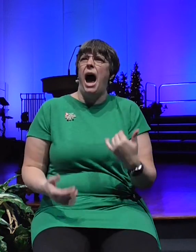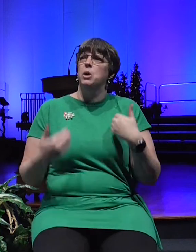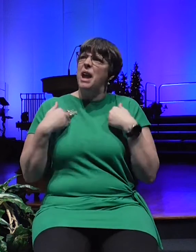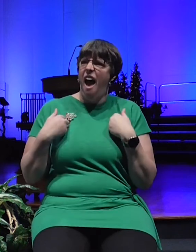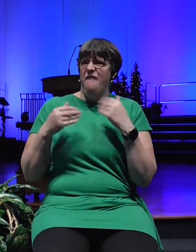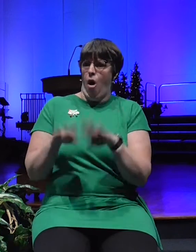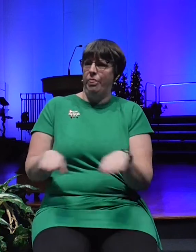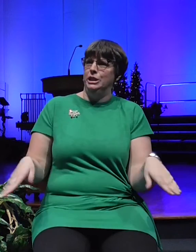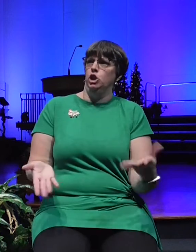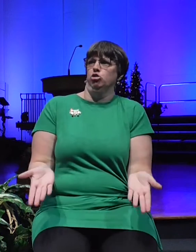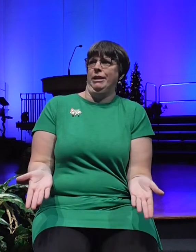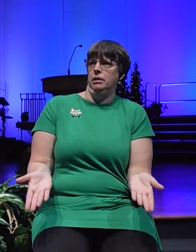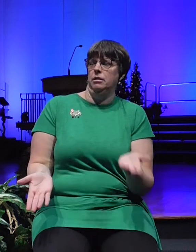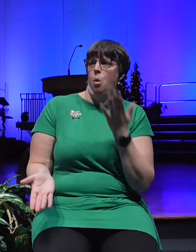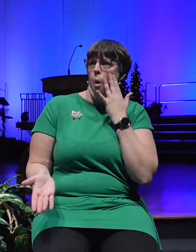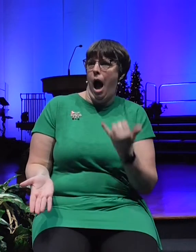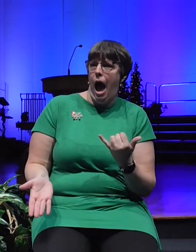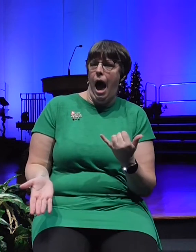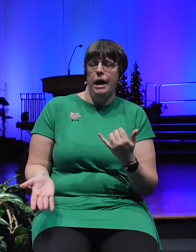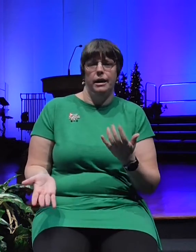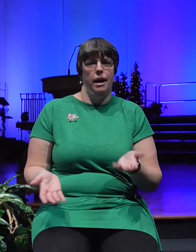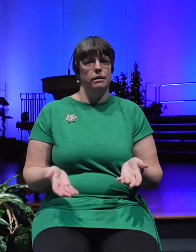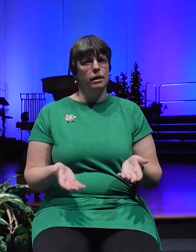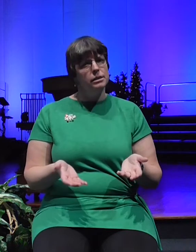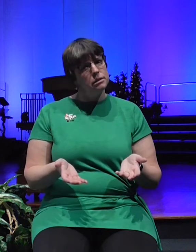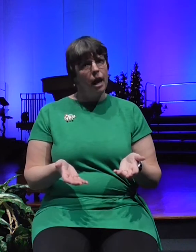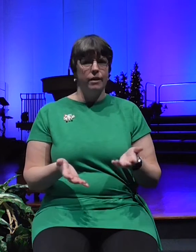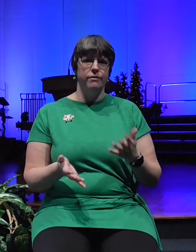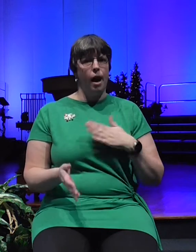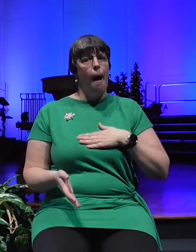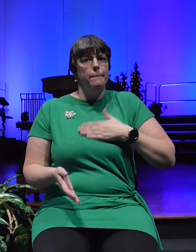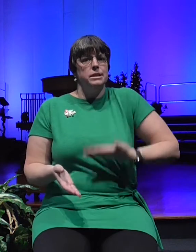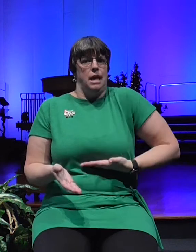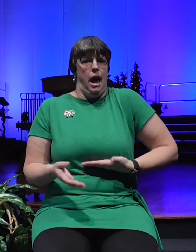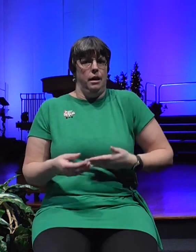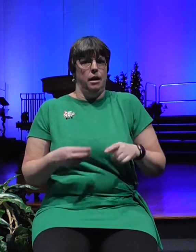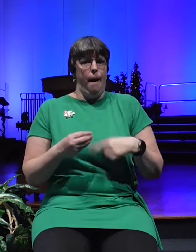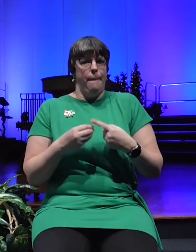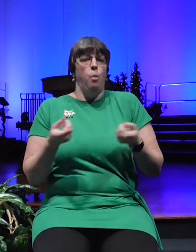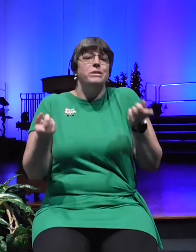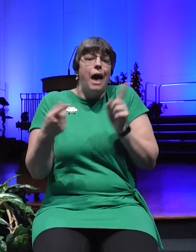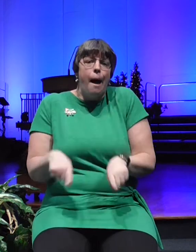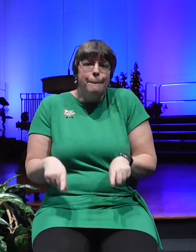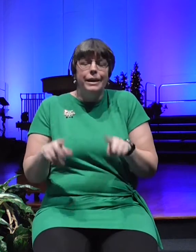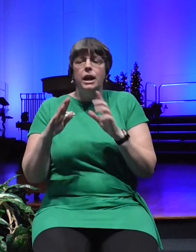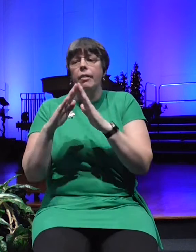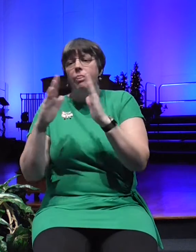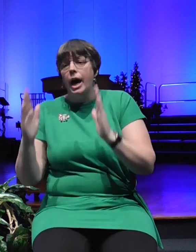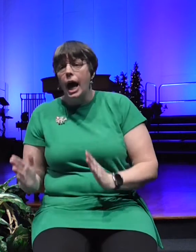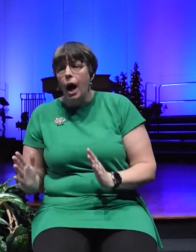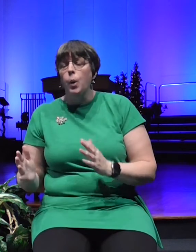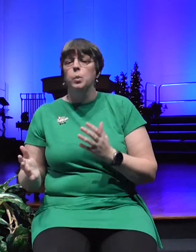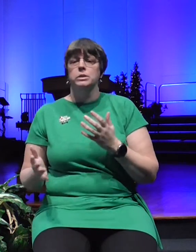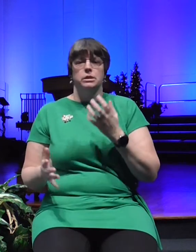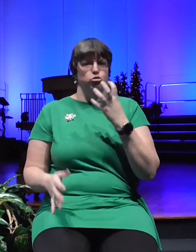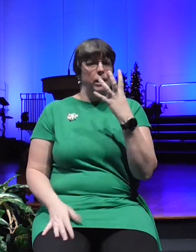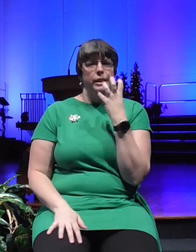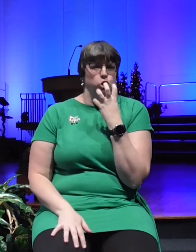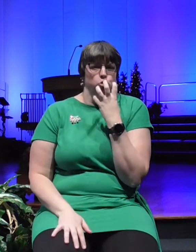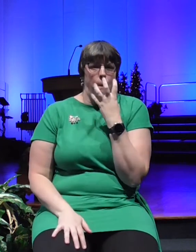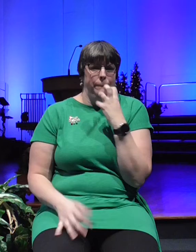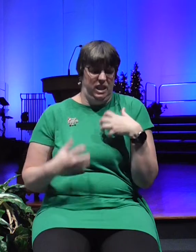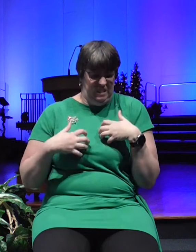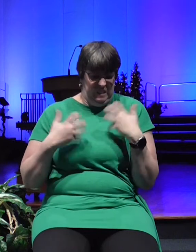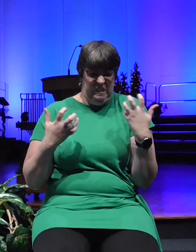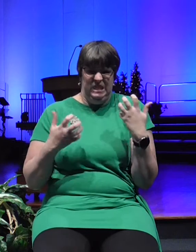these children? Why do we have them?" And is kind of upset about what's going on in the house and